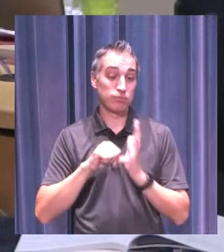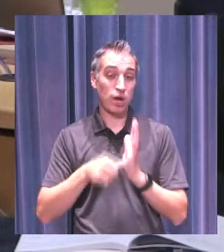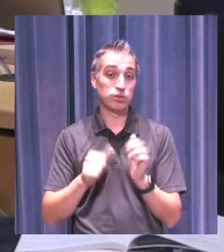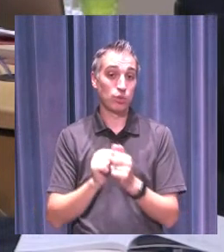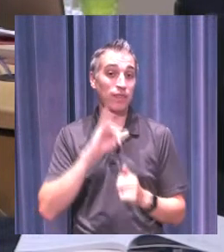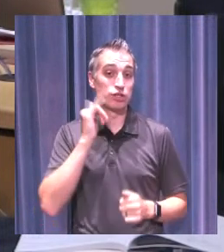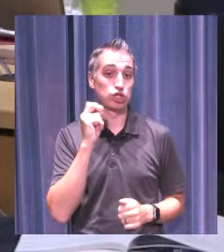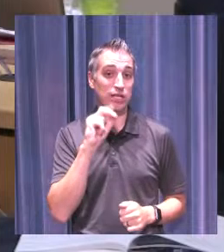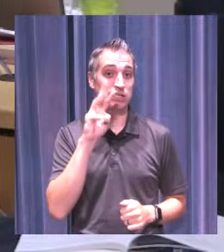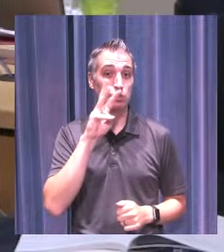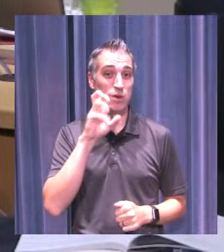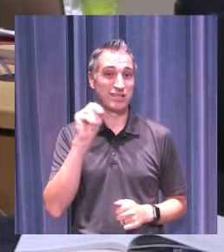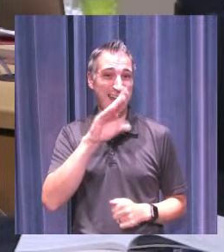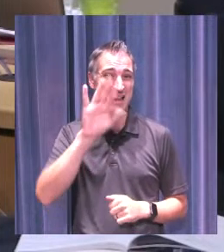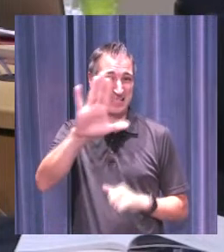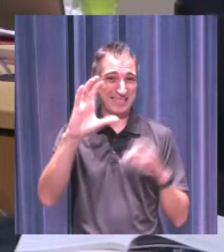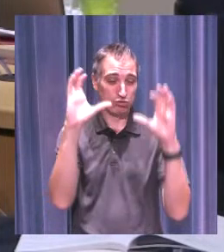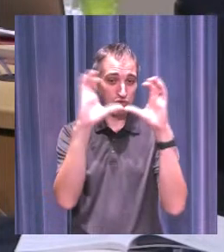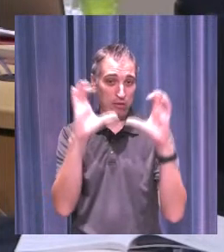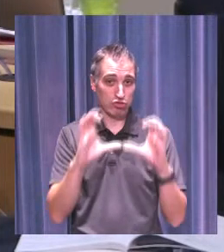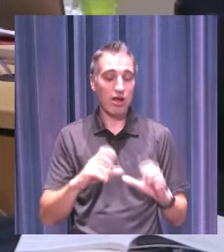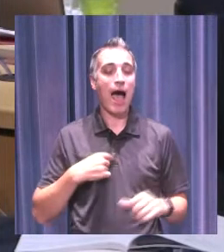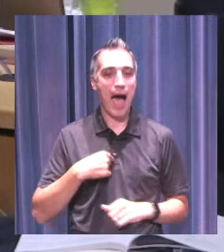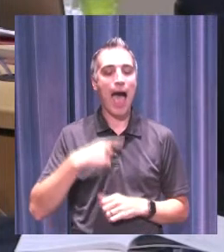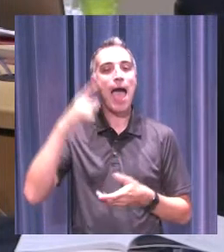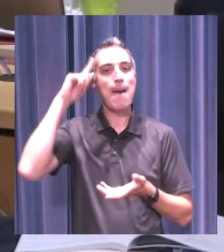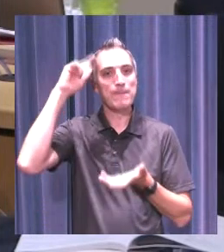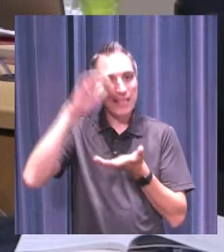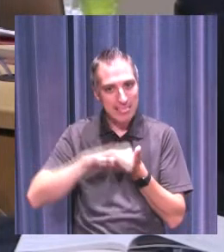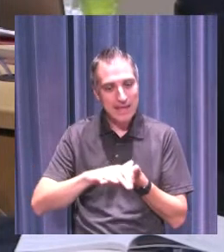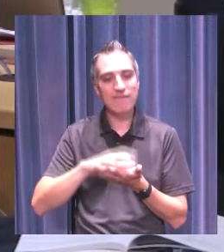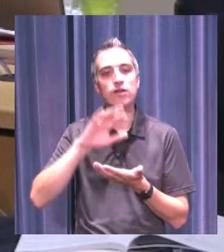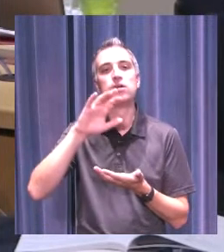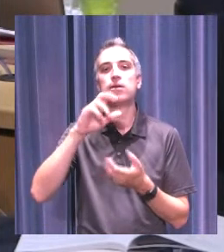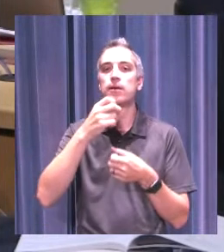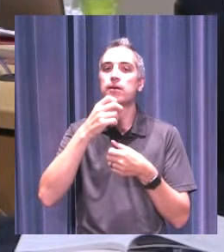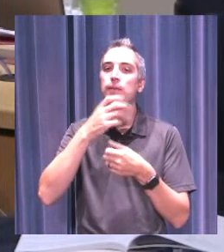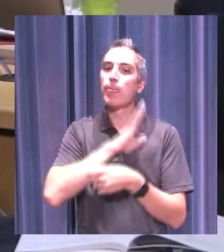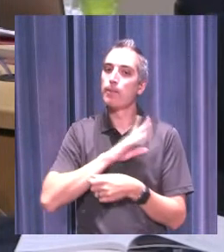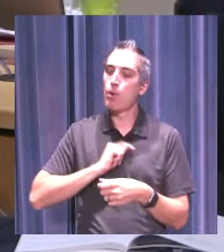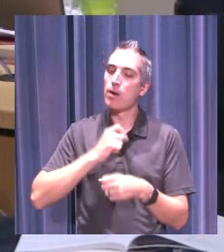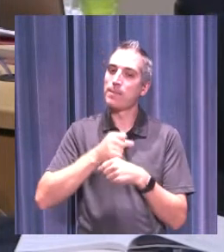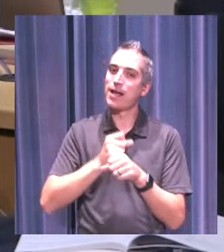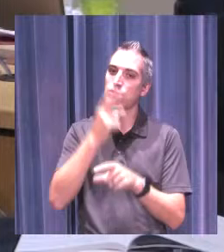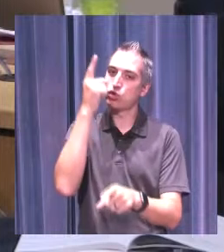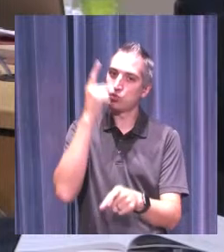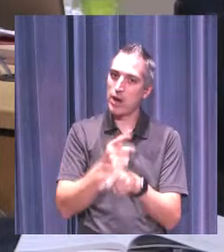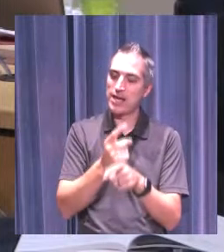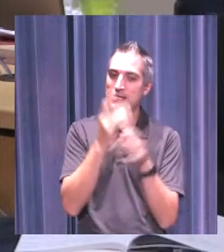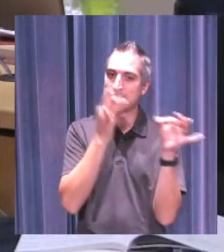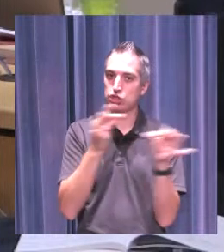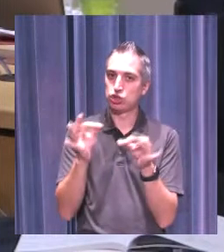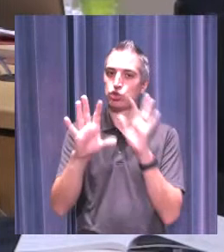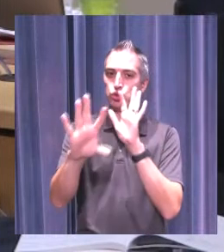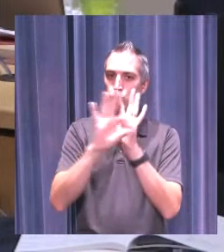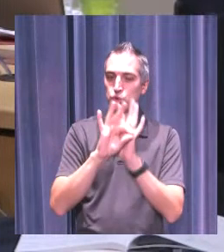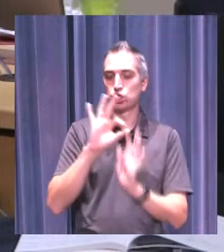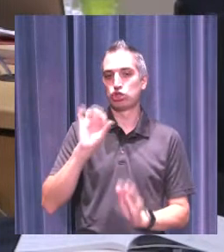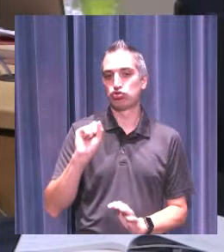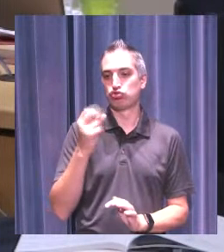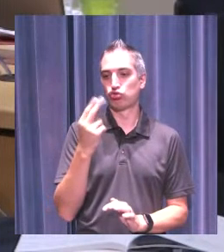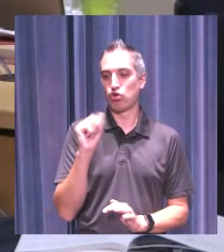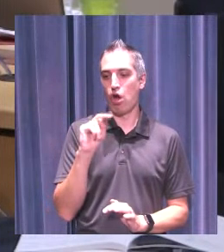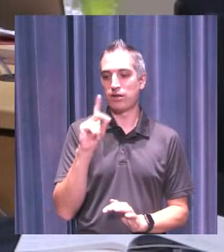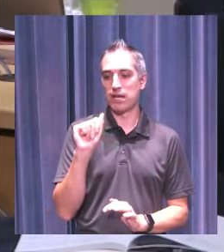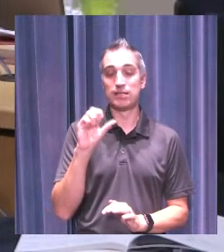Jason Wilson and his credentials, I believe the board made the right decision in choosing Shonda Snell. I believe the college